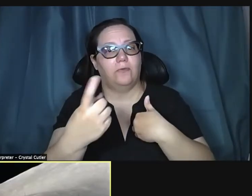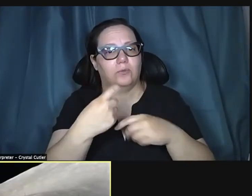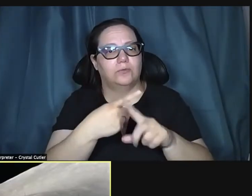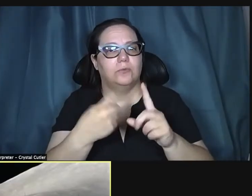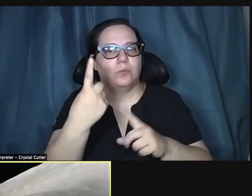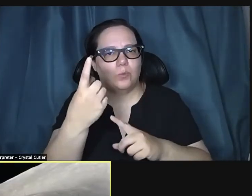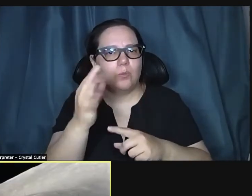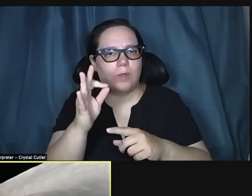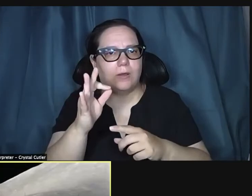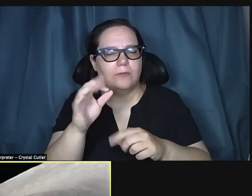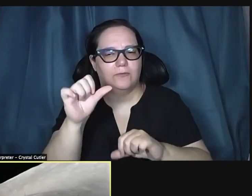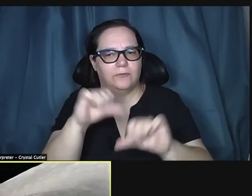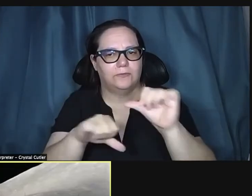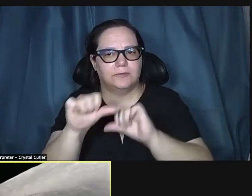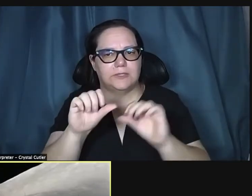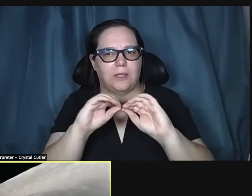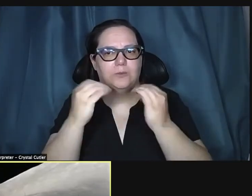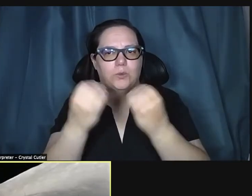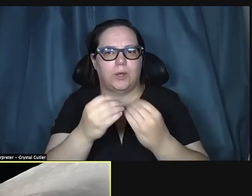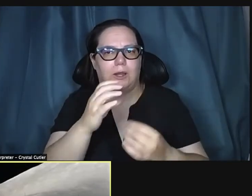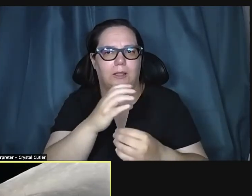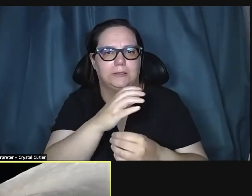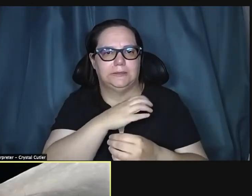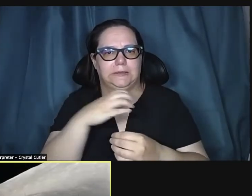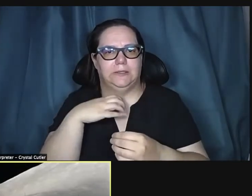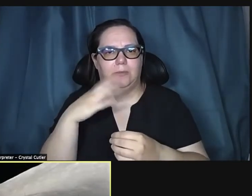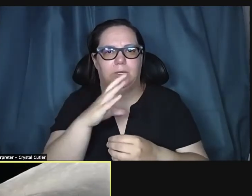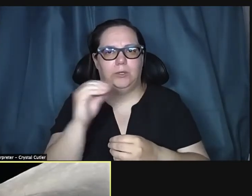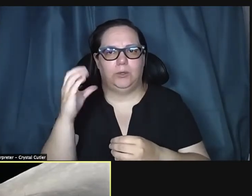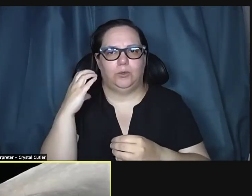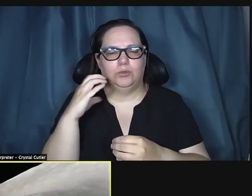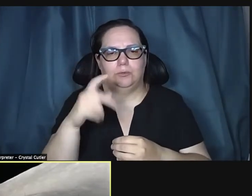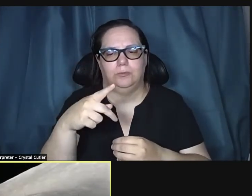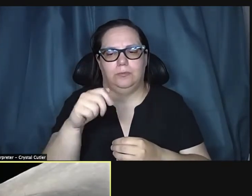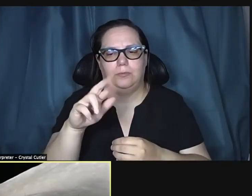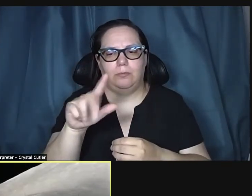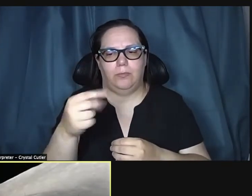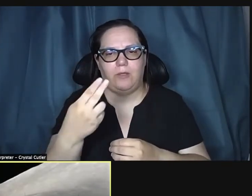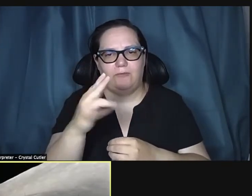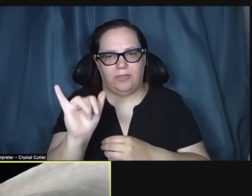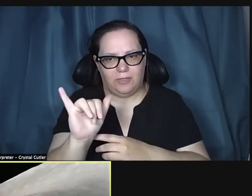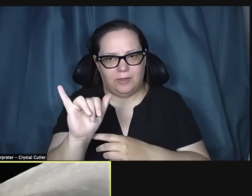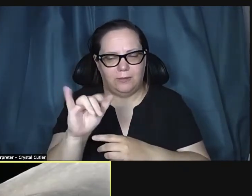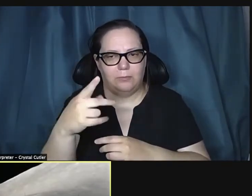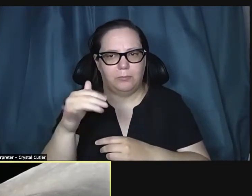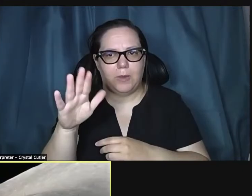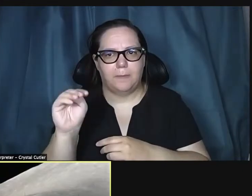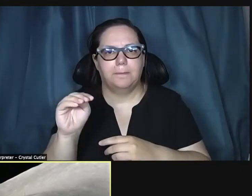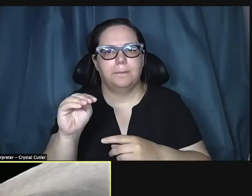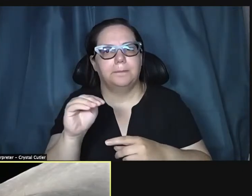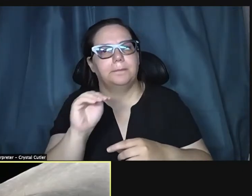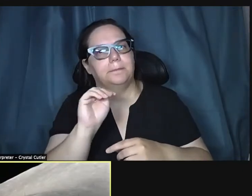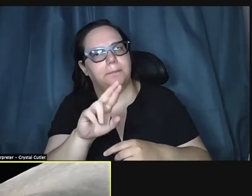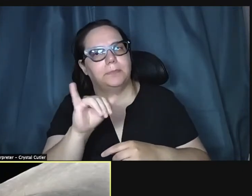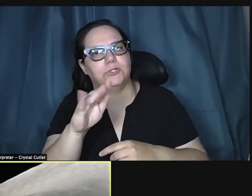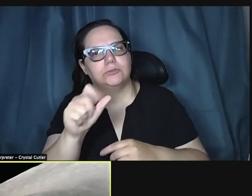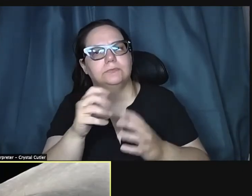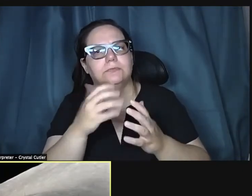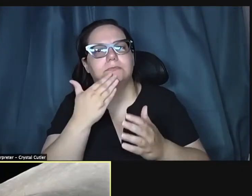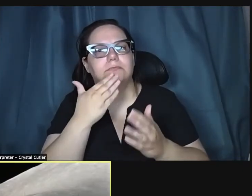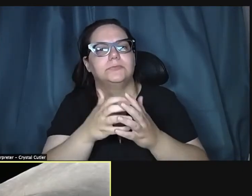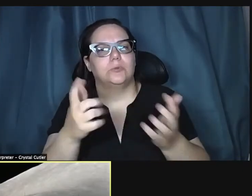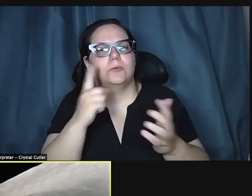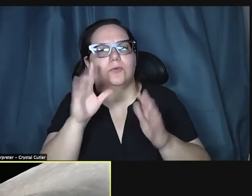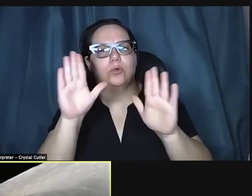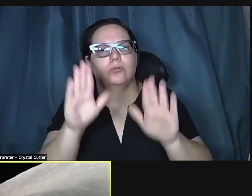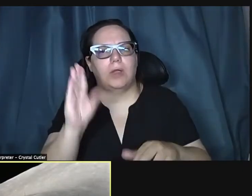one of the Science Organizing Committee co-chairs, Parvati Prem. Mr. James, thank you so much for a great talk. Could you comment on the